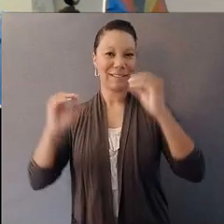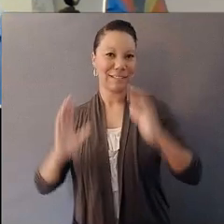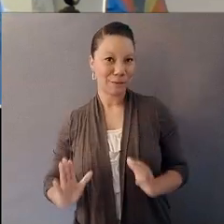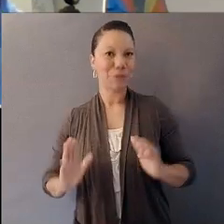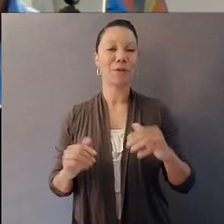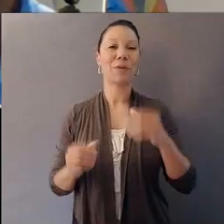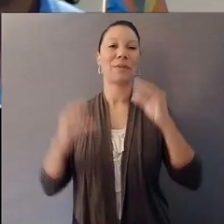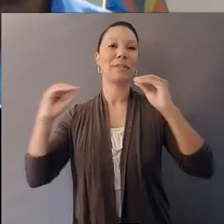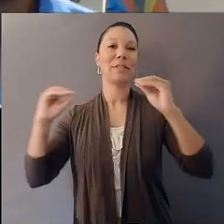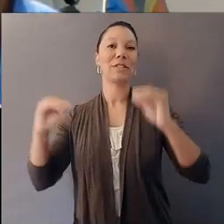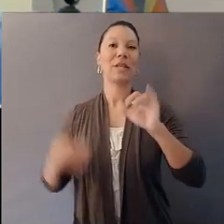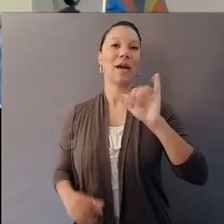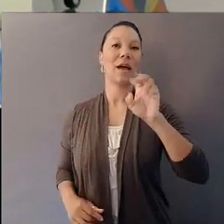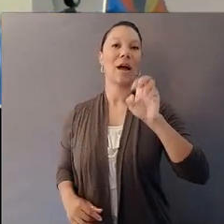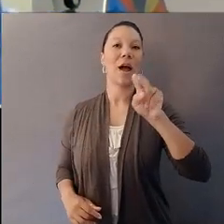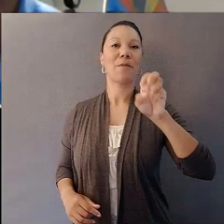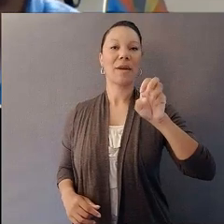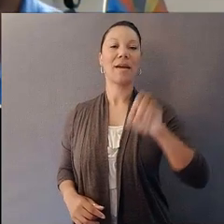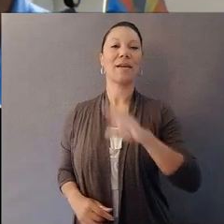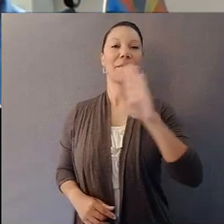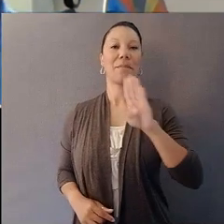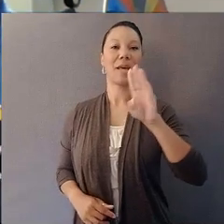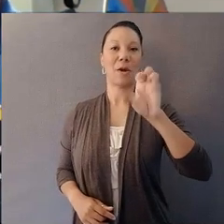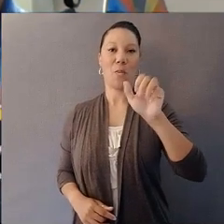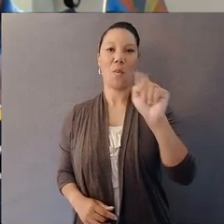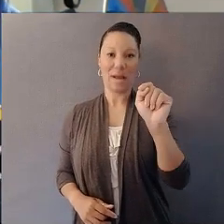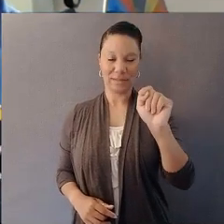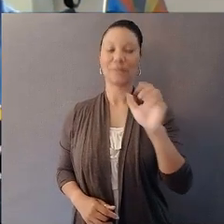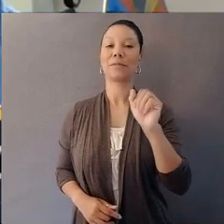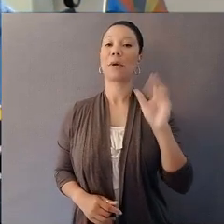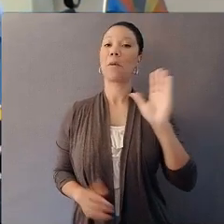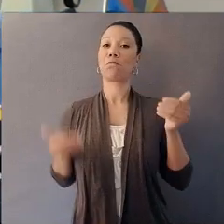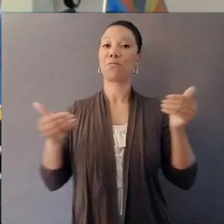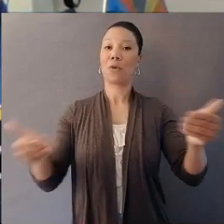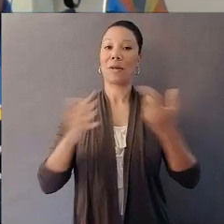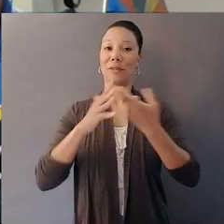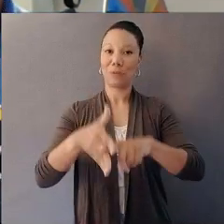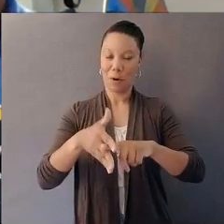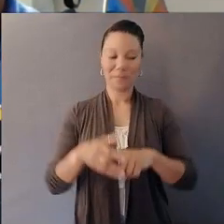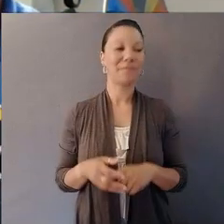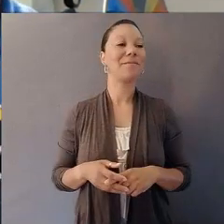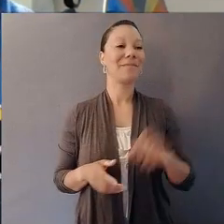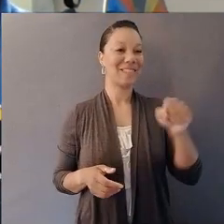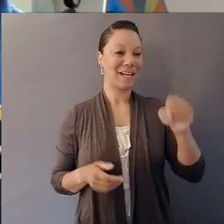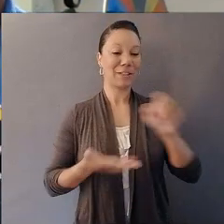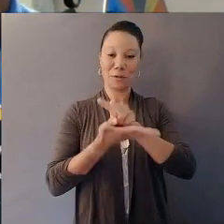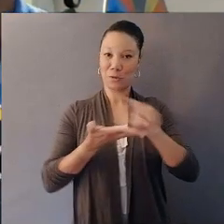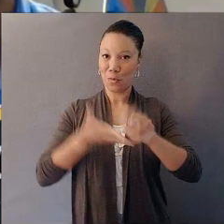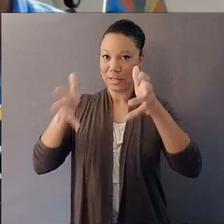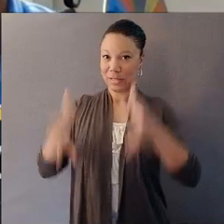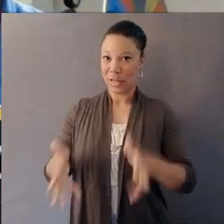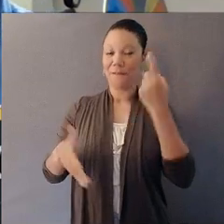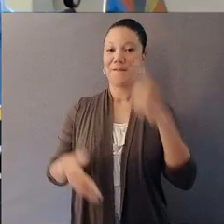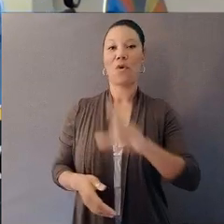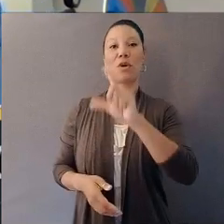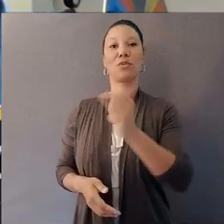started? Yeah, let's definitely get started. So 2 weeks remain in the 2019-2020